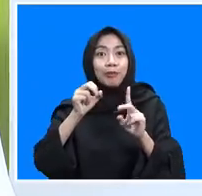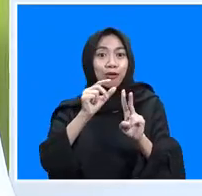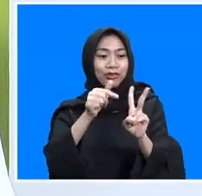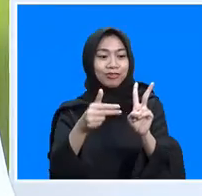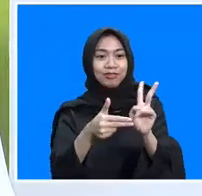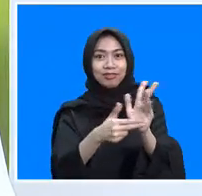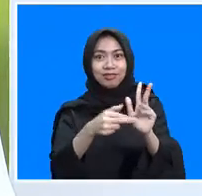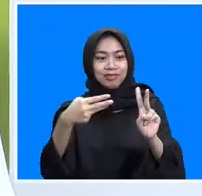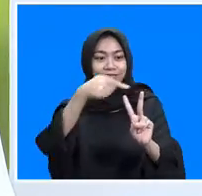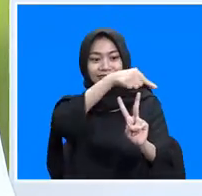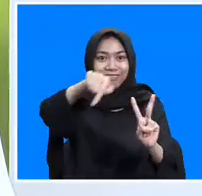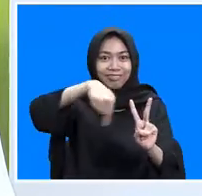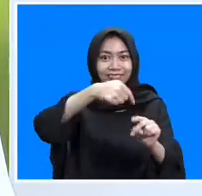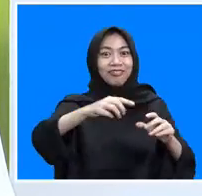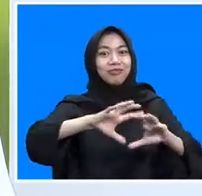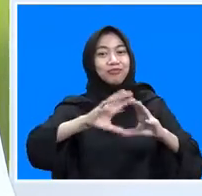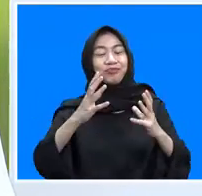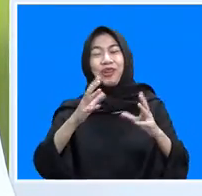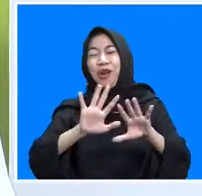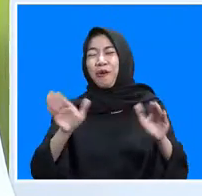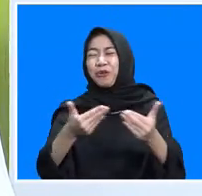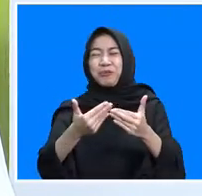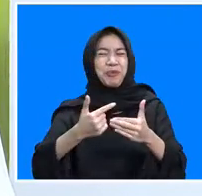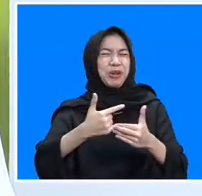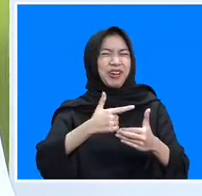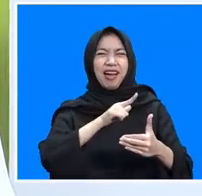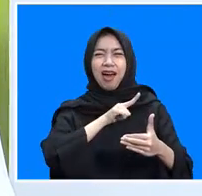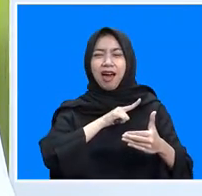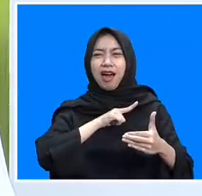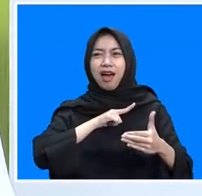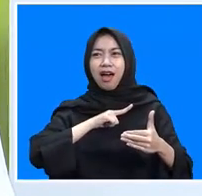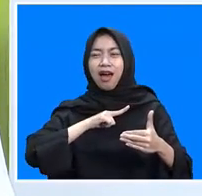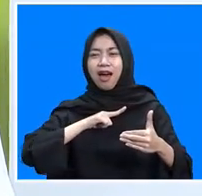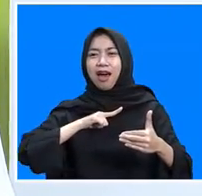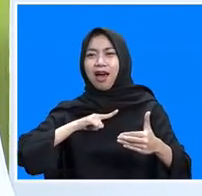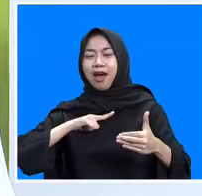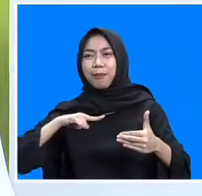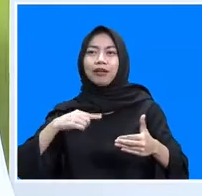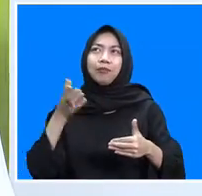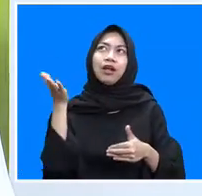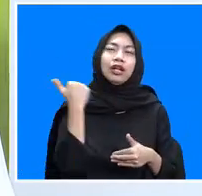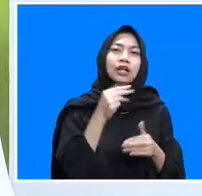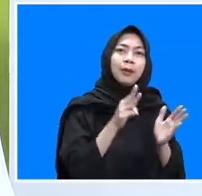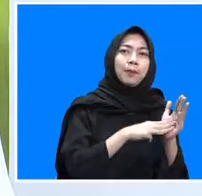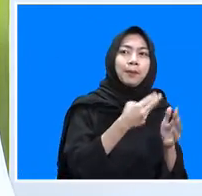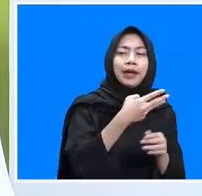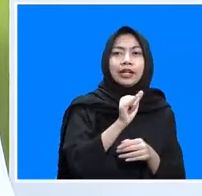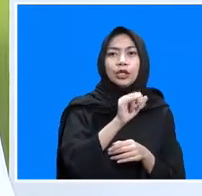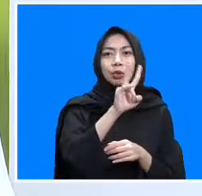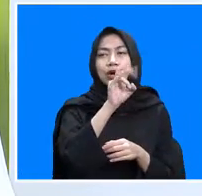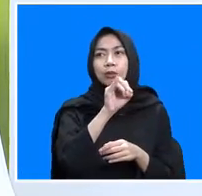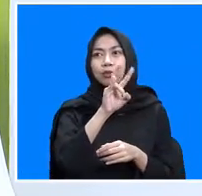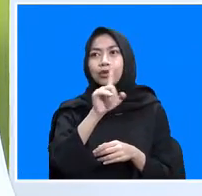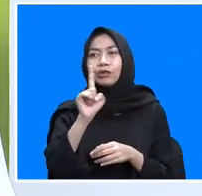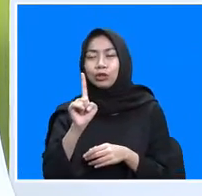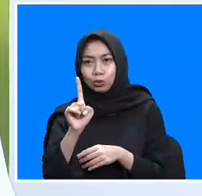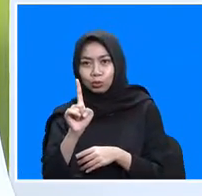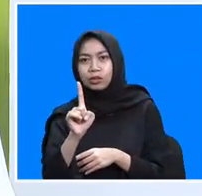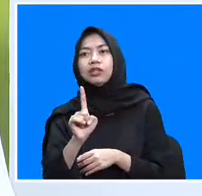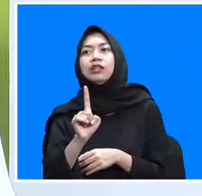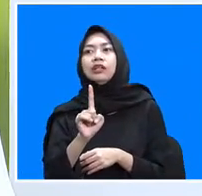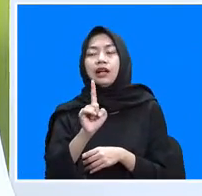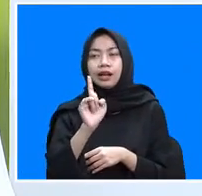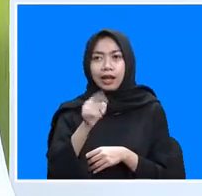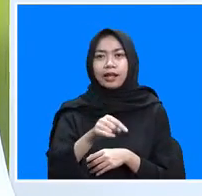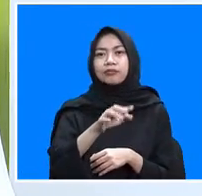lockdowns across the globe. And I think the data suggests that in May 2021, only about 2-3% of